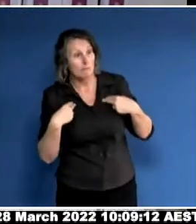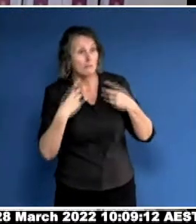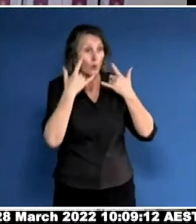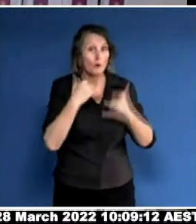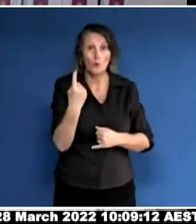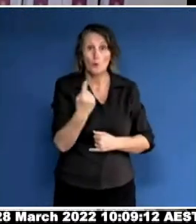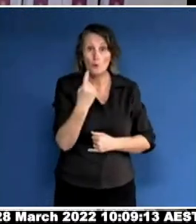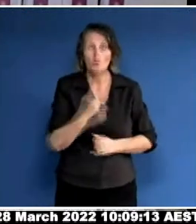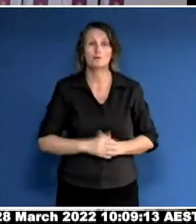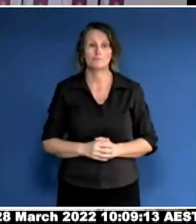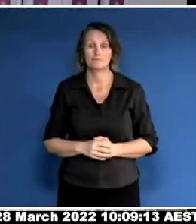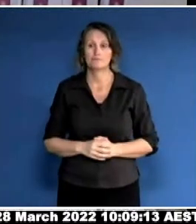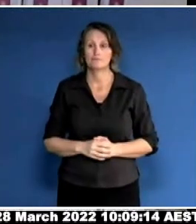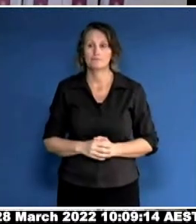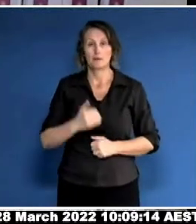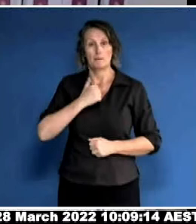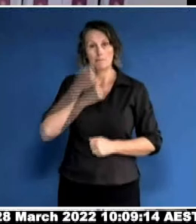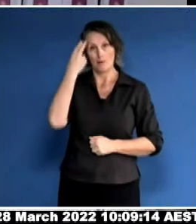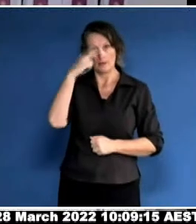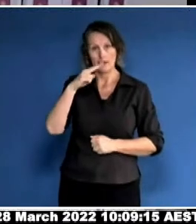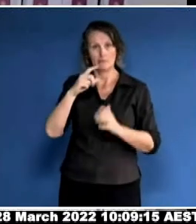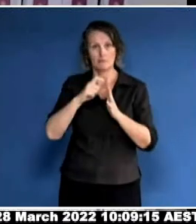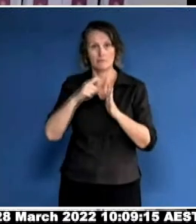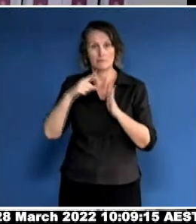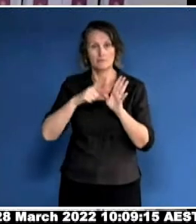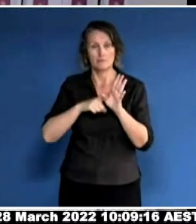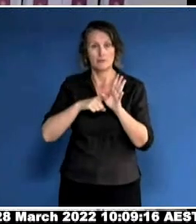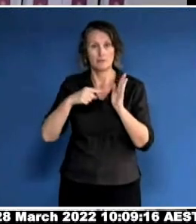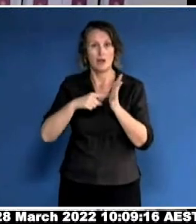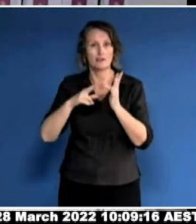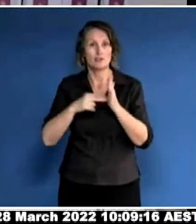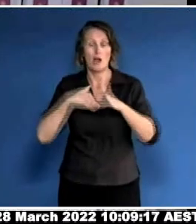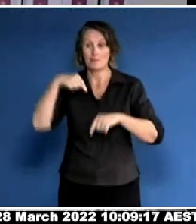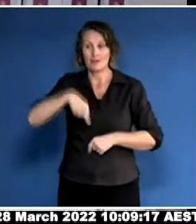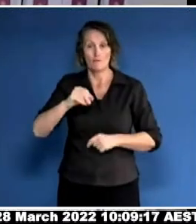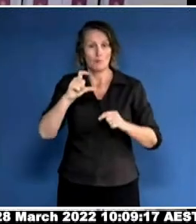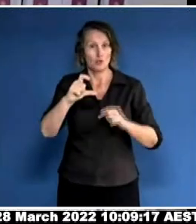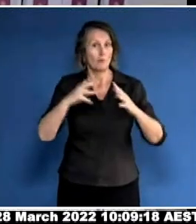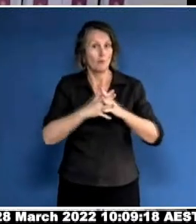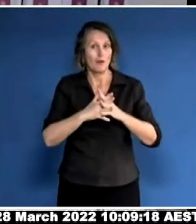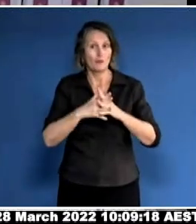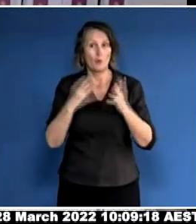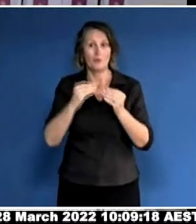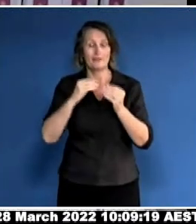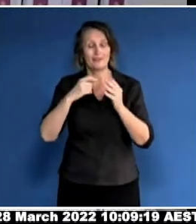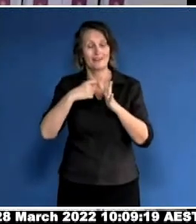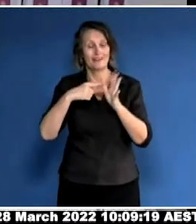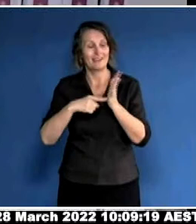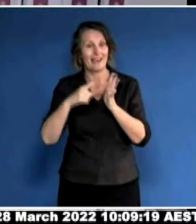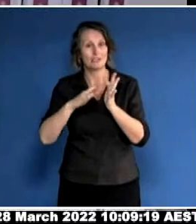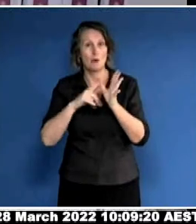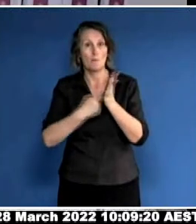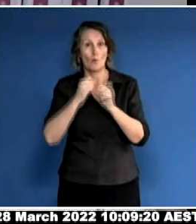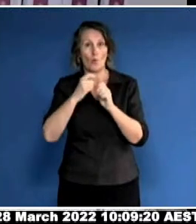Thank you, Chair. My name is Dighton. I appear for the Commonwealth led by Ms. Kate Morgan, SC, instructed by Gilbert and